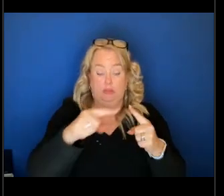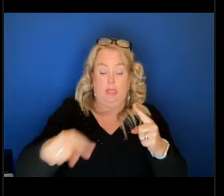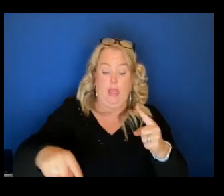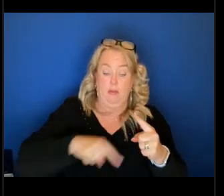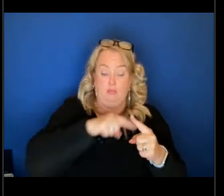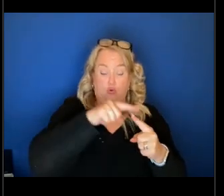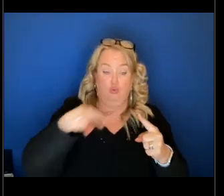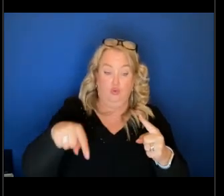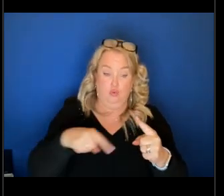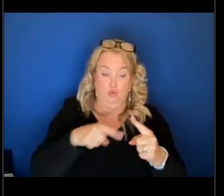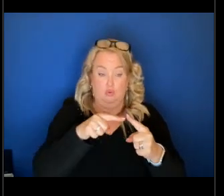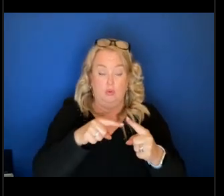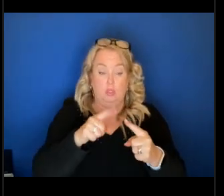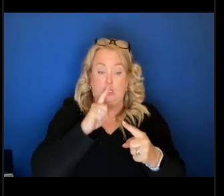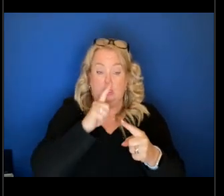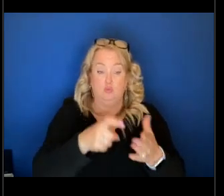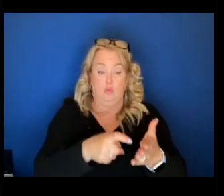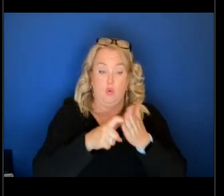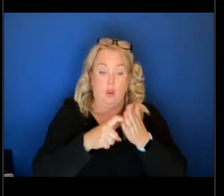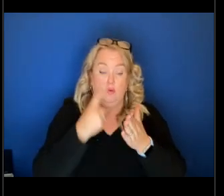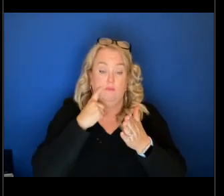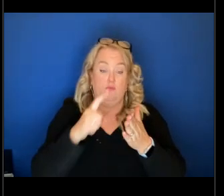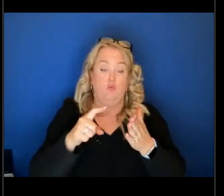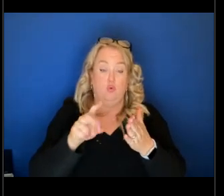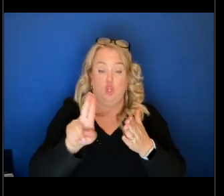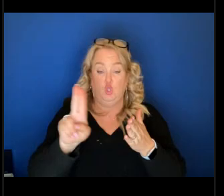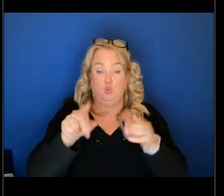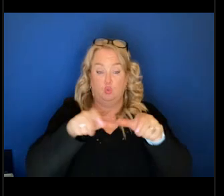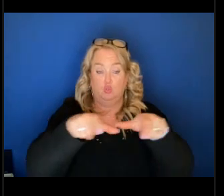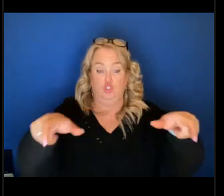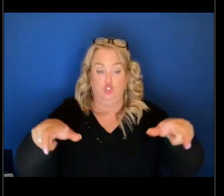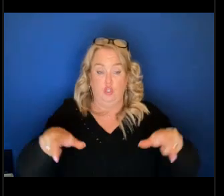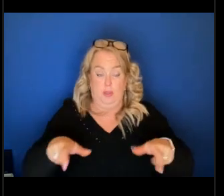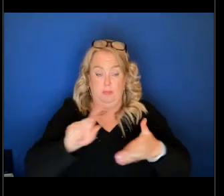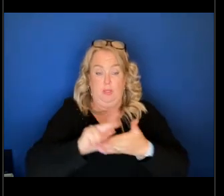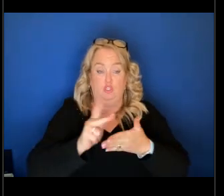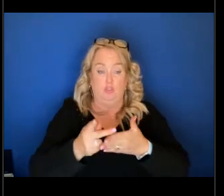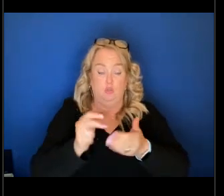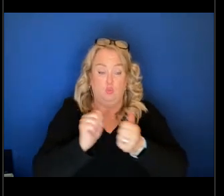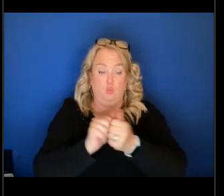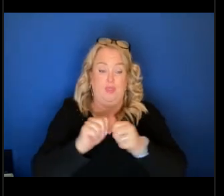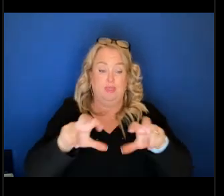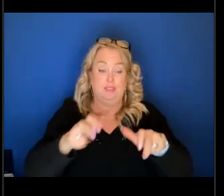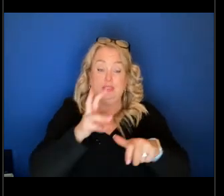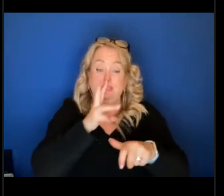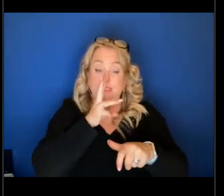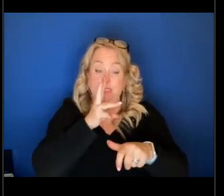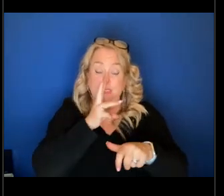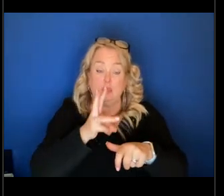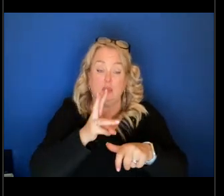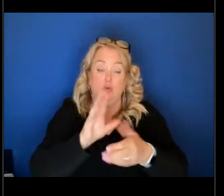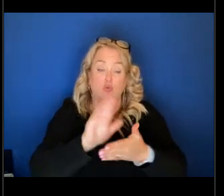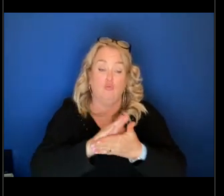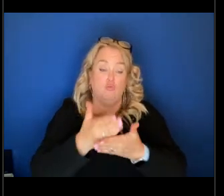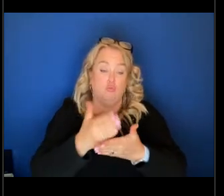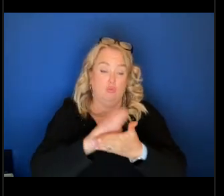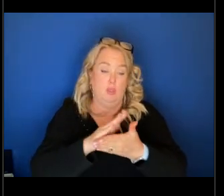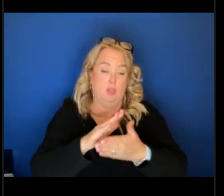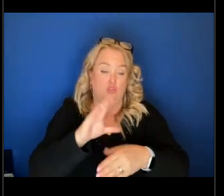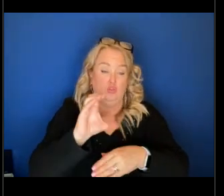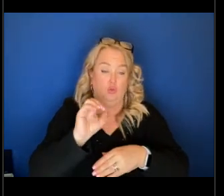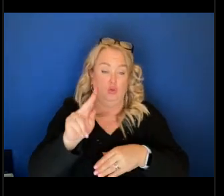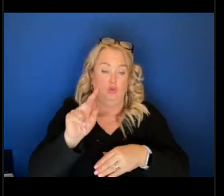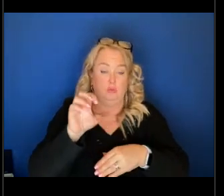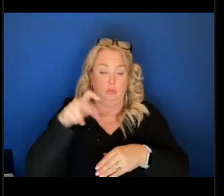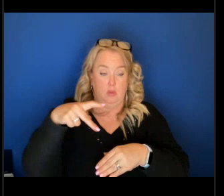circle is required in a U-shaped kitchen with a sink, range, or cooktop at its